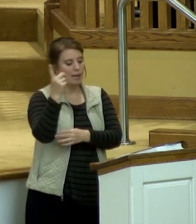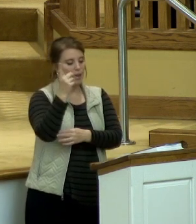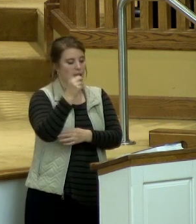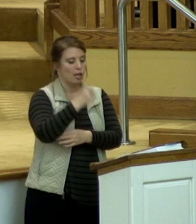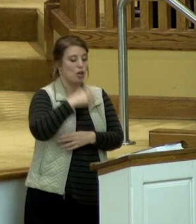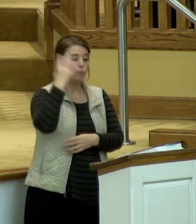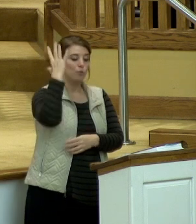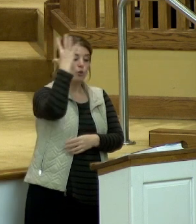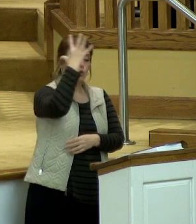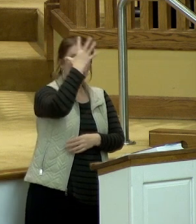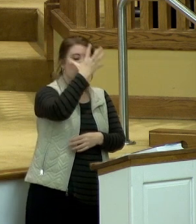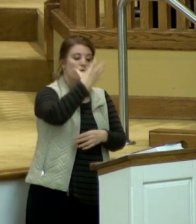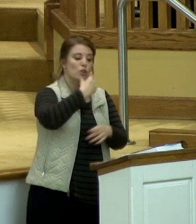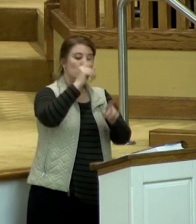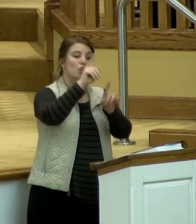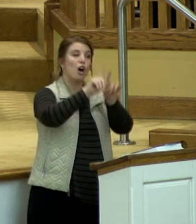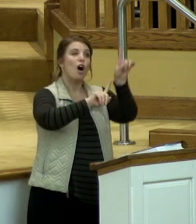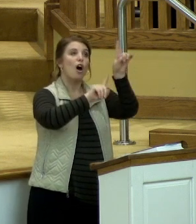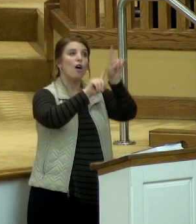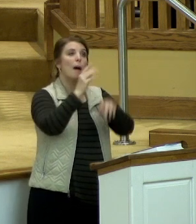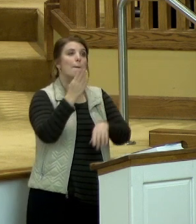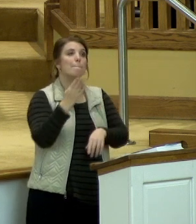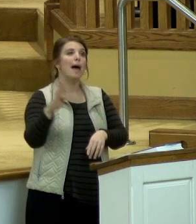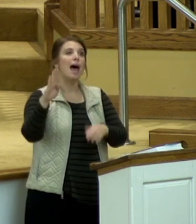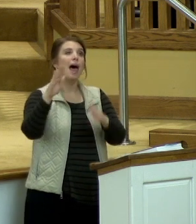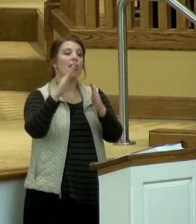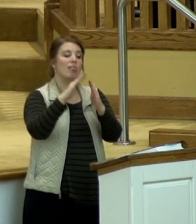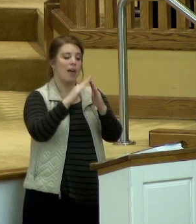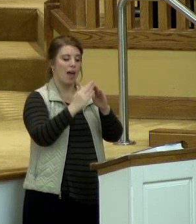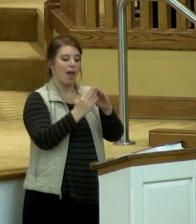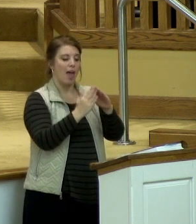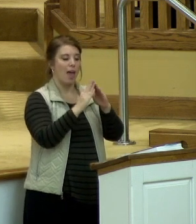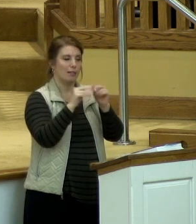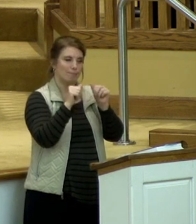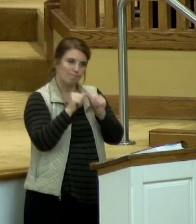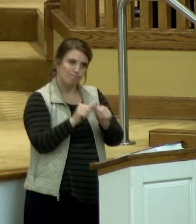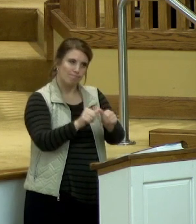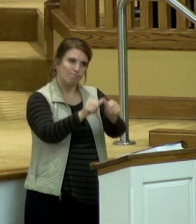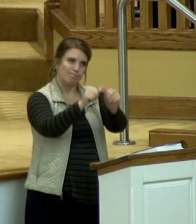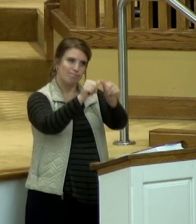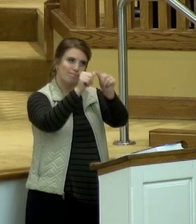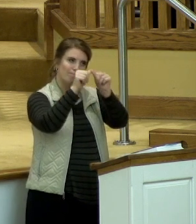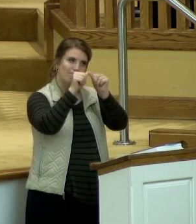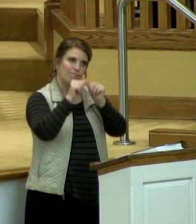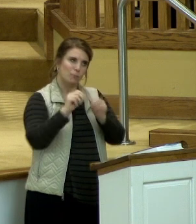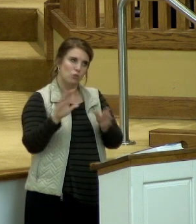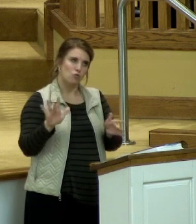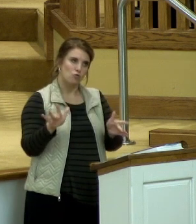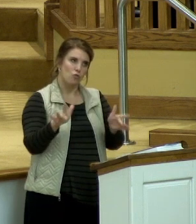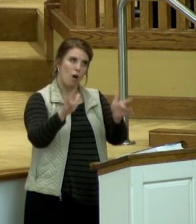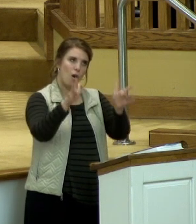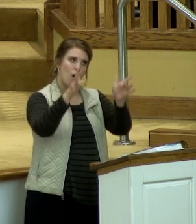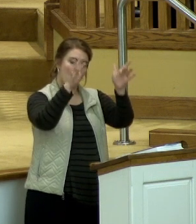day. Oh, beautiful star of Bethlehem, shine